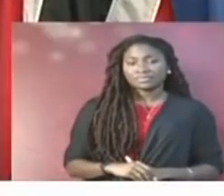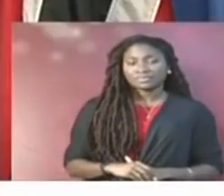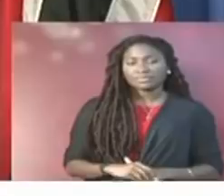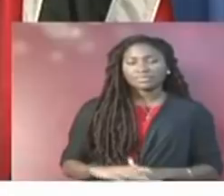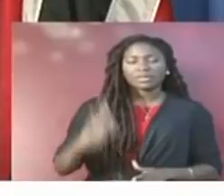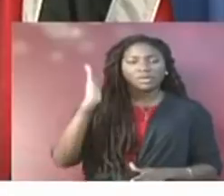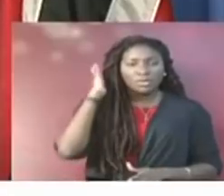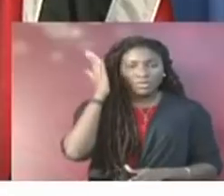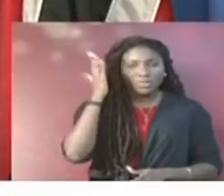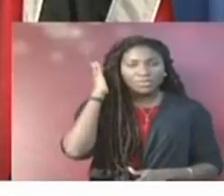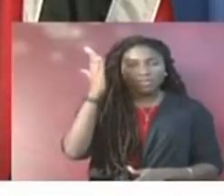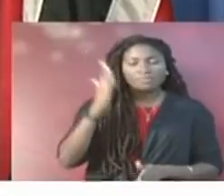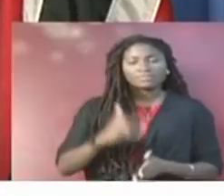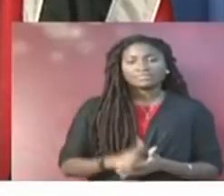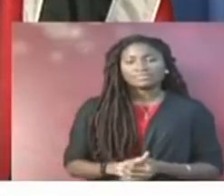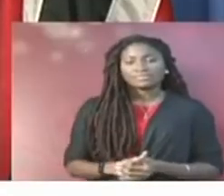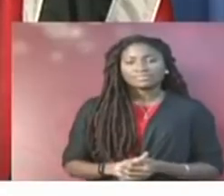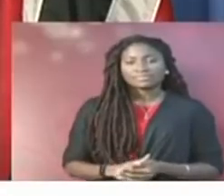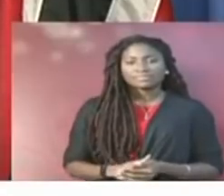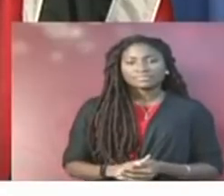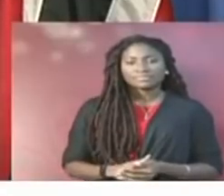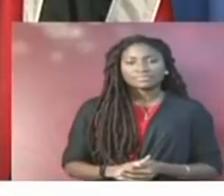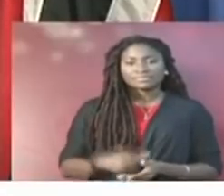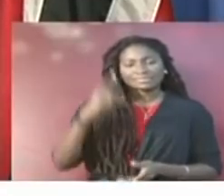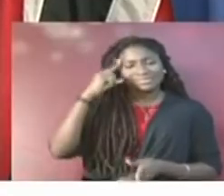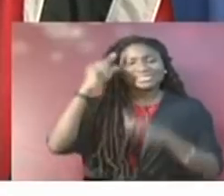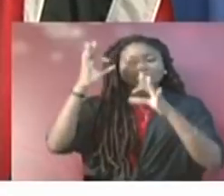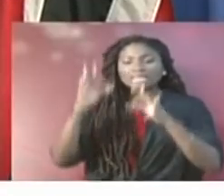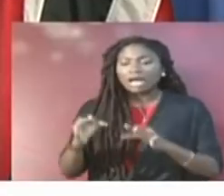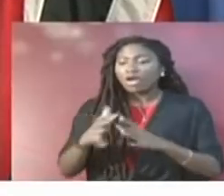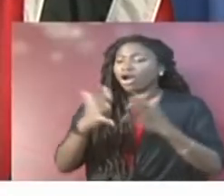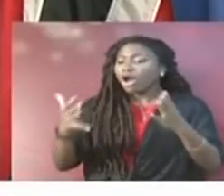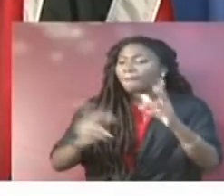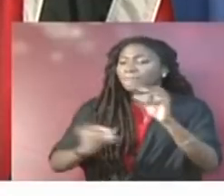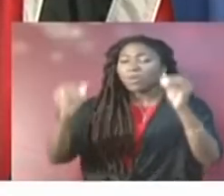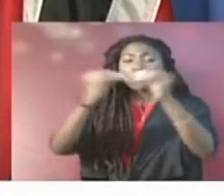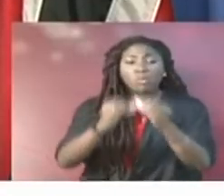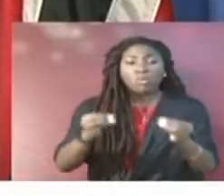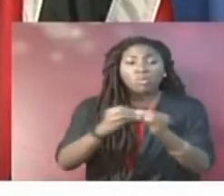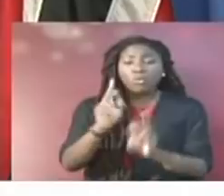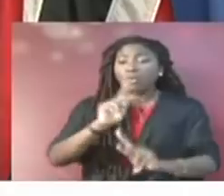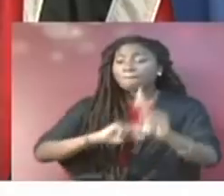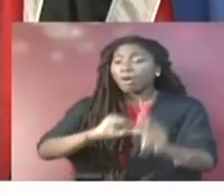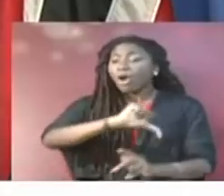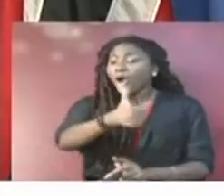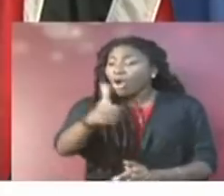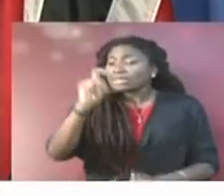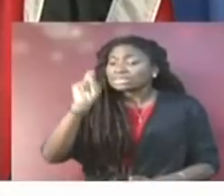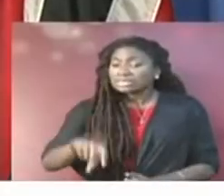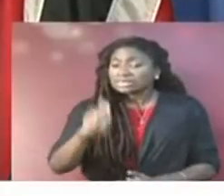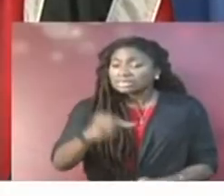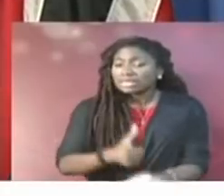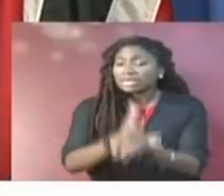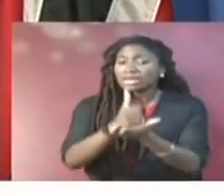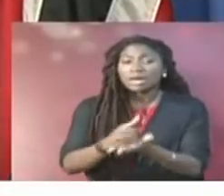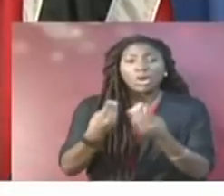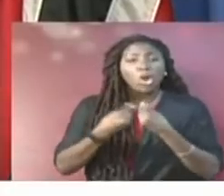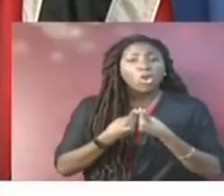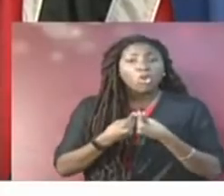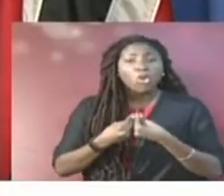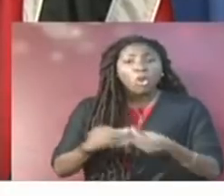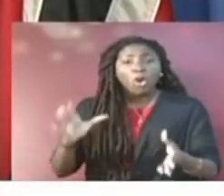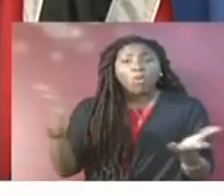determine how much more assistance we could give to those persons who have lost their